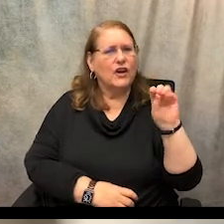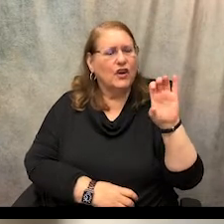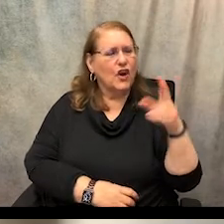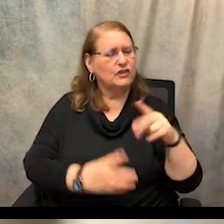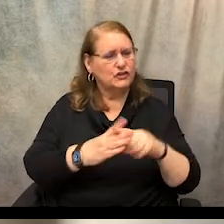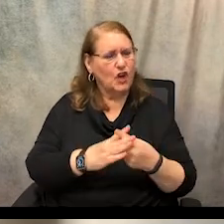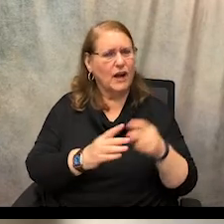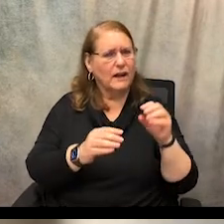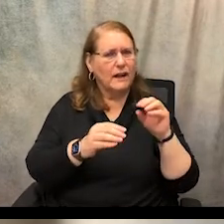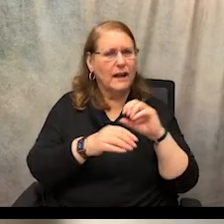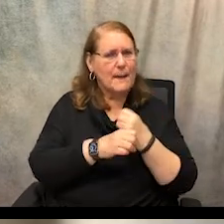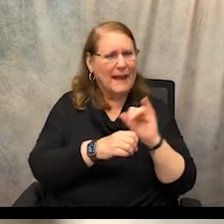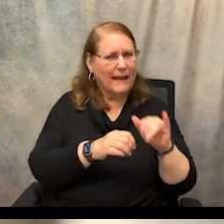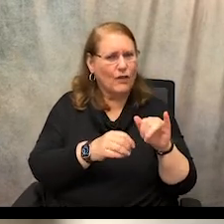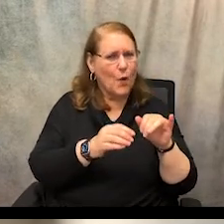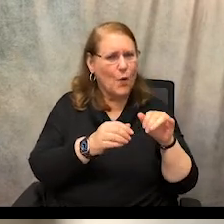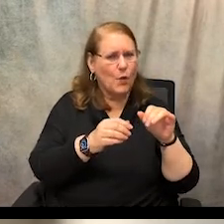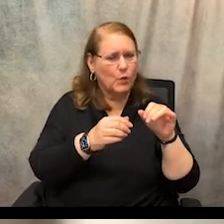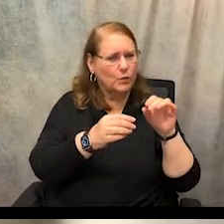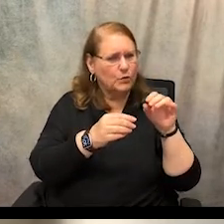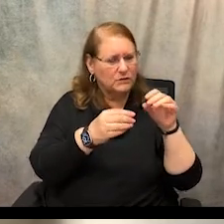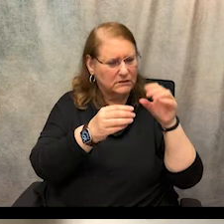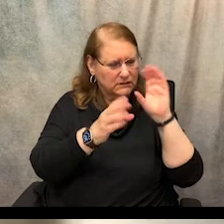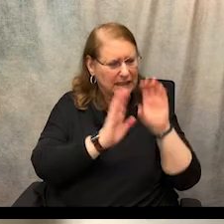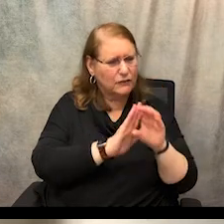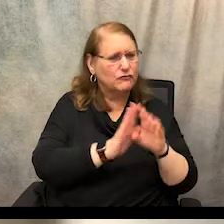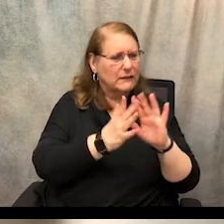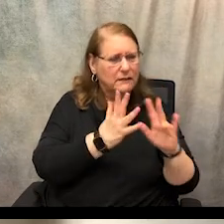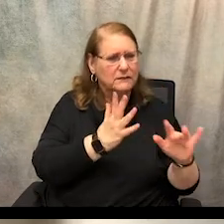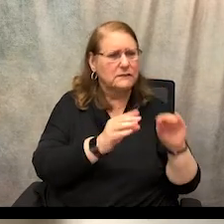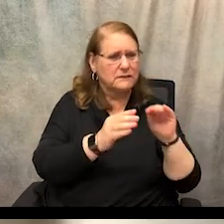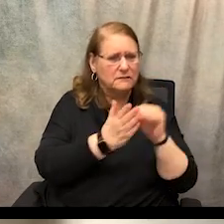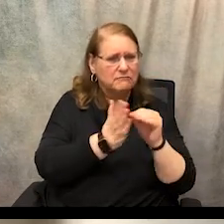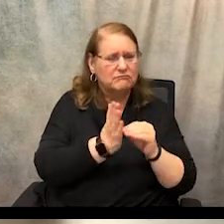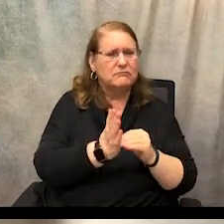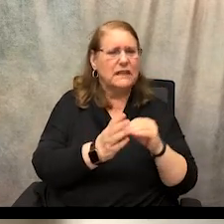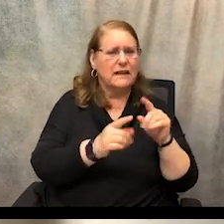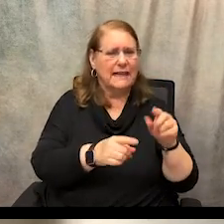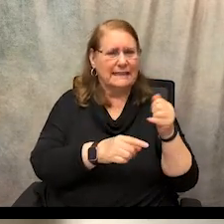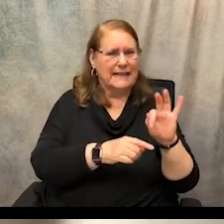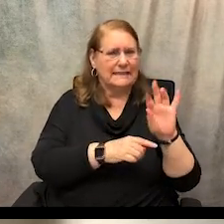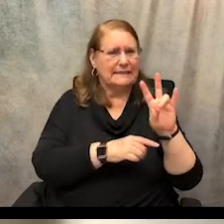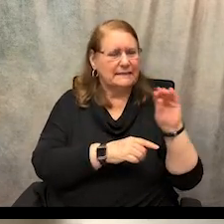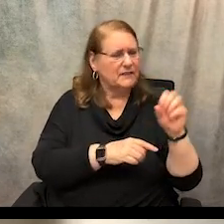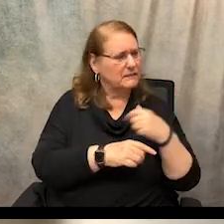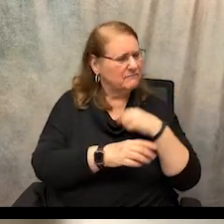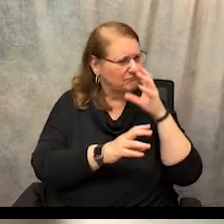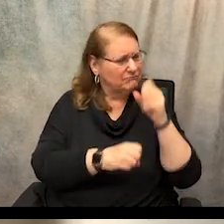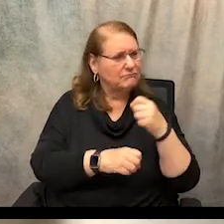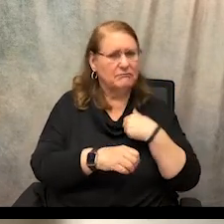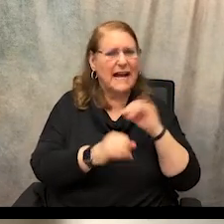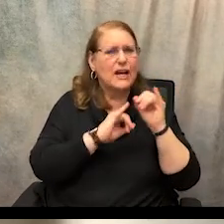started making these interviews in the 1970s. And I thought about often I did some interviews